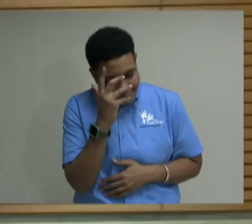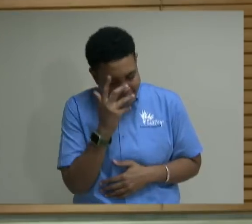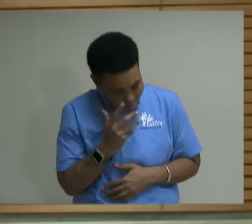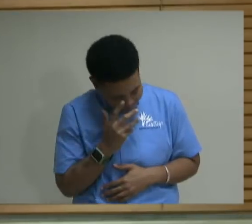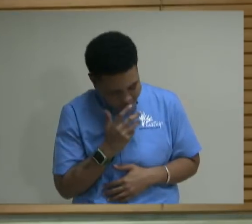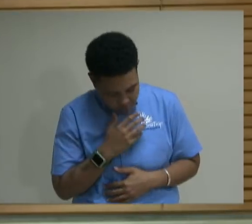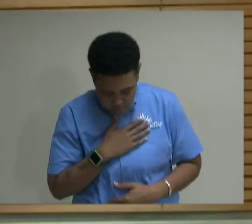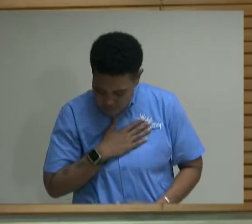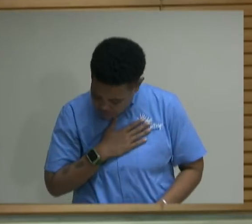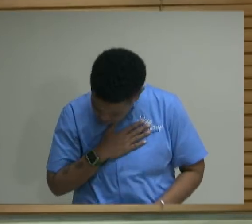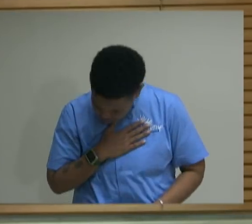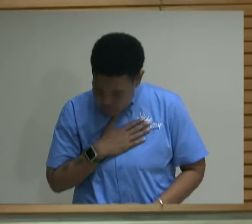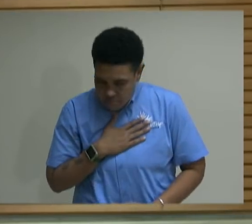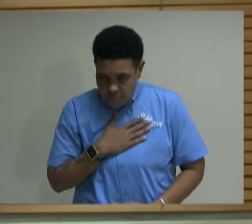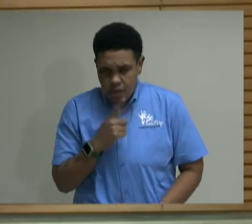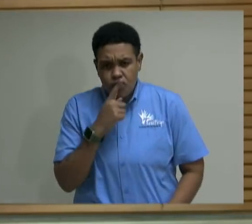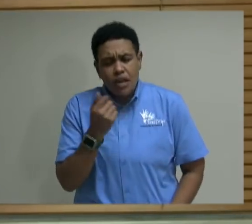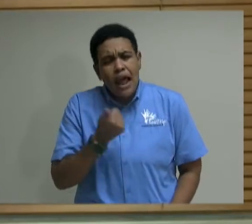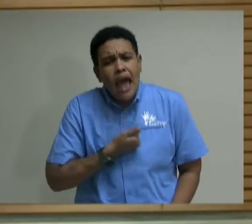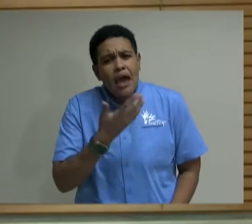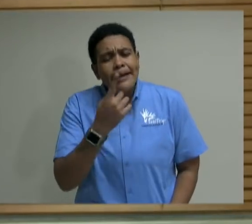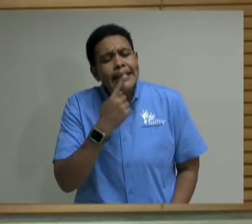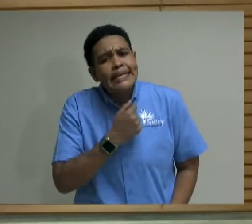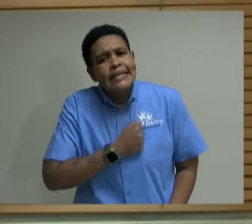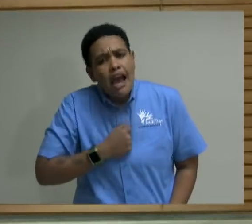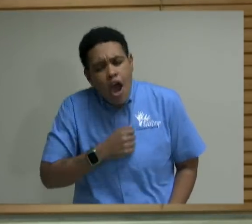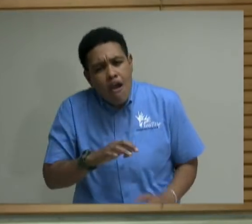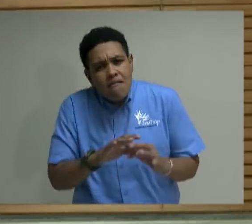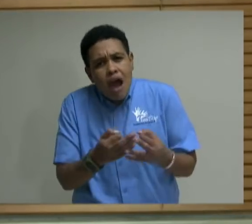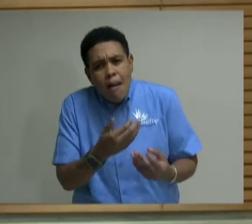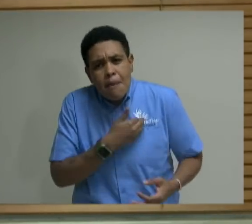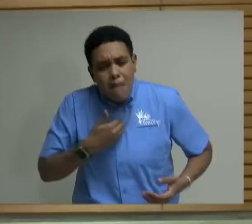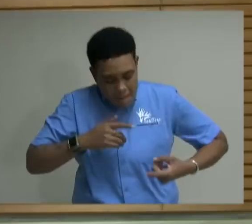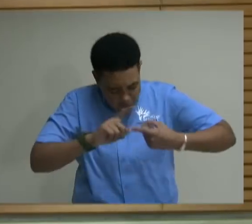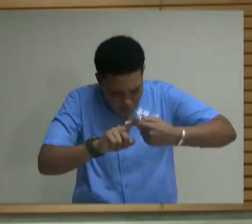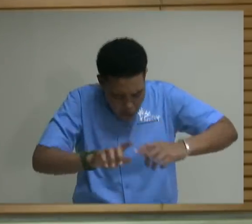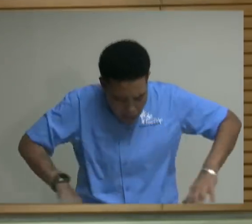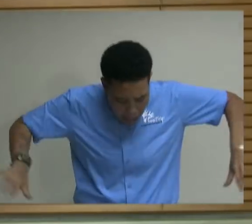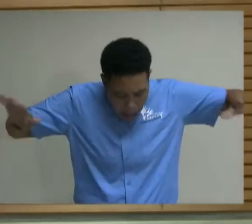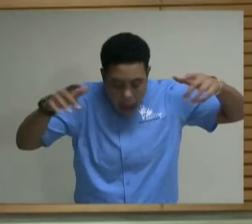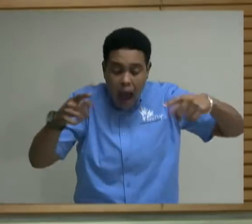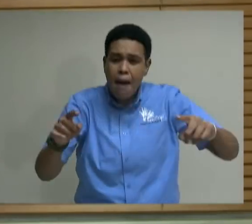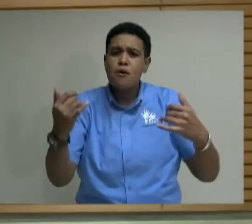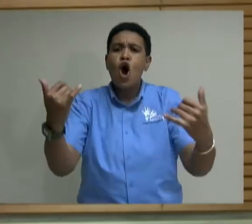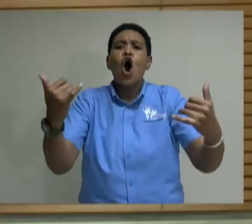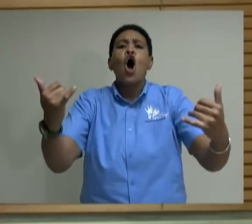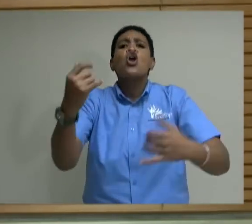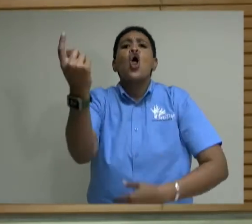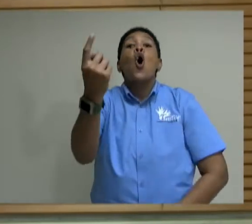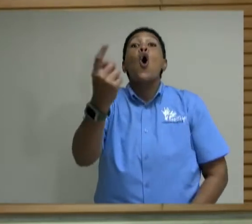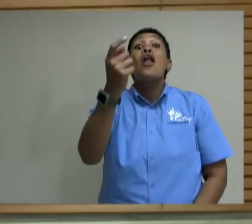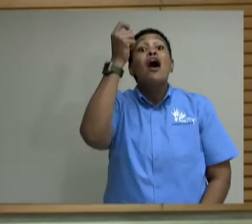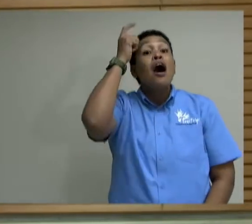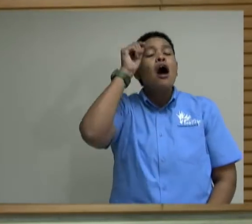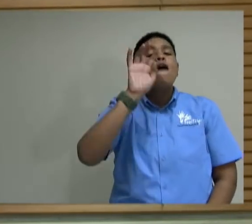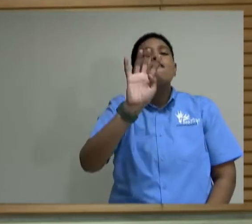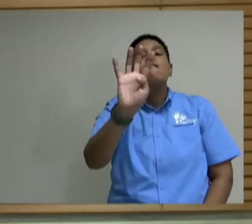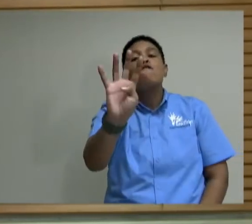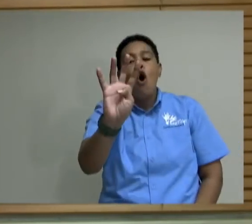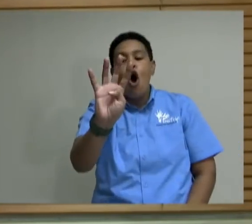we continue to express our condolences to their family members and friends. There are currently only, however,